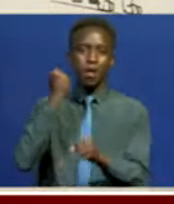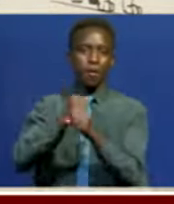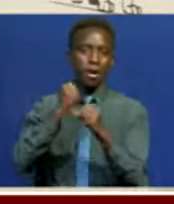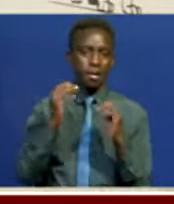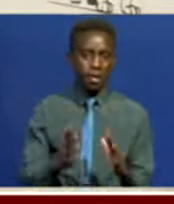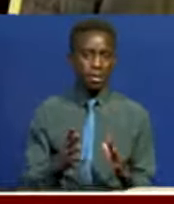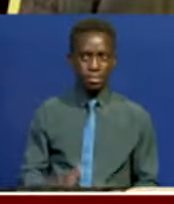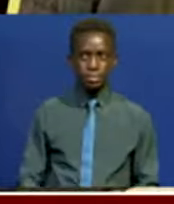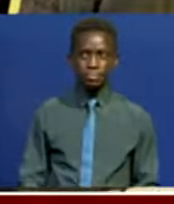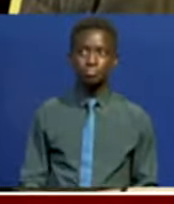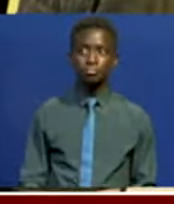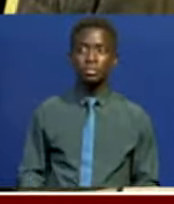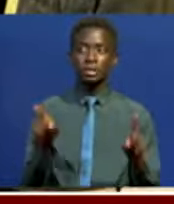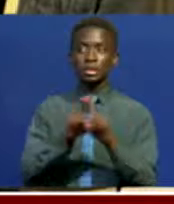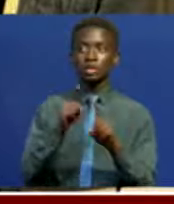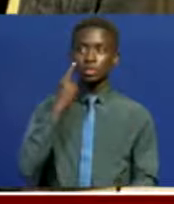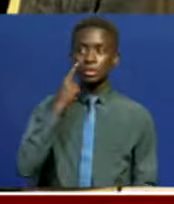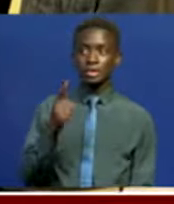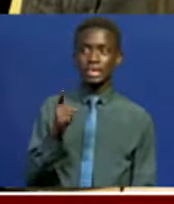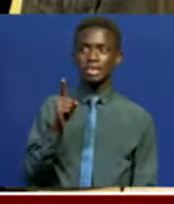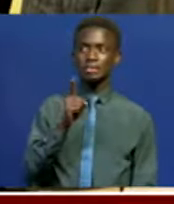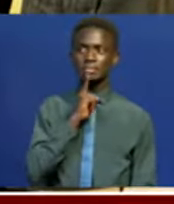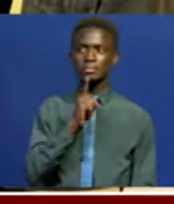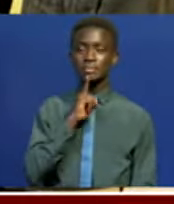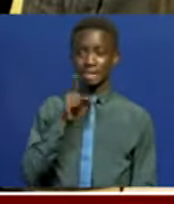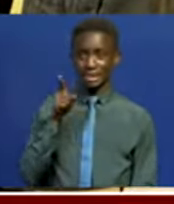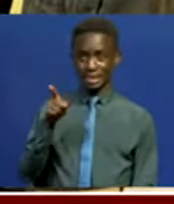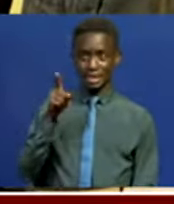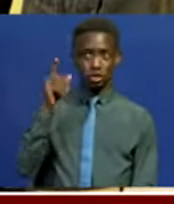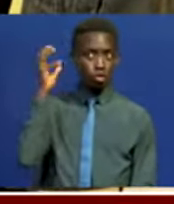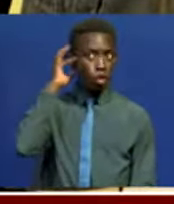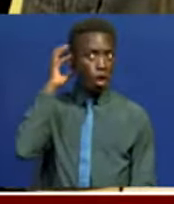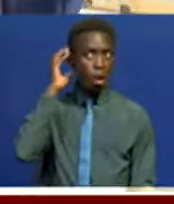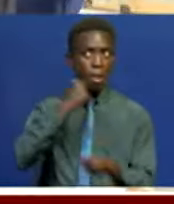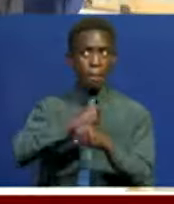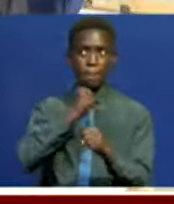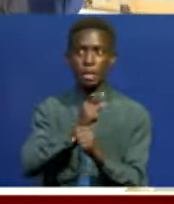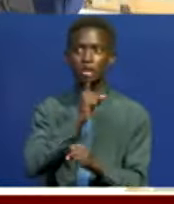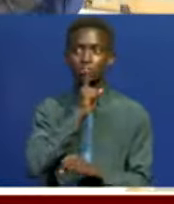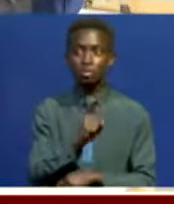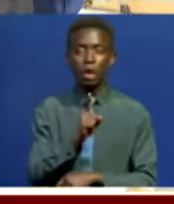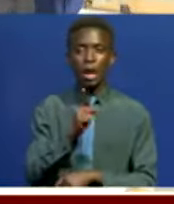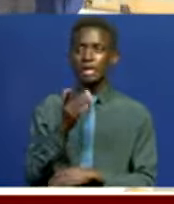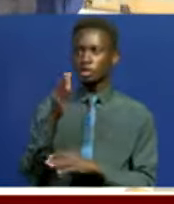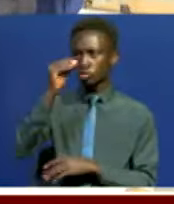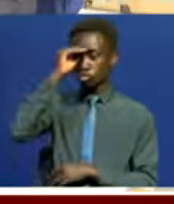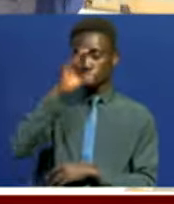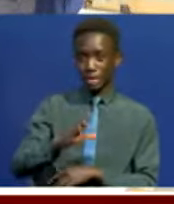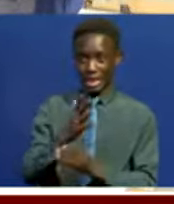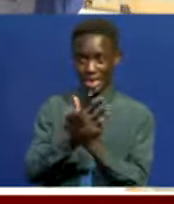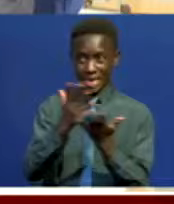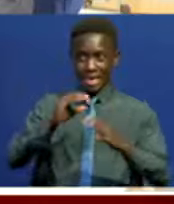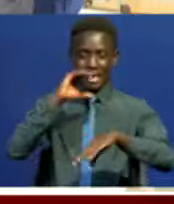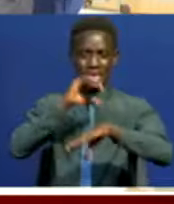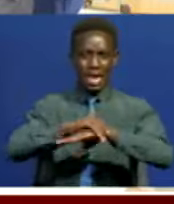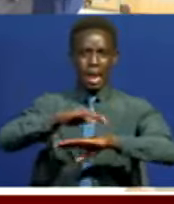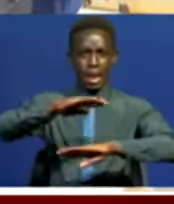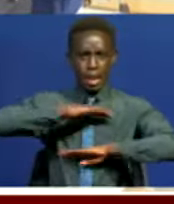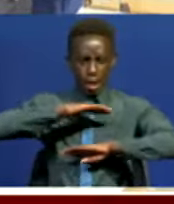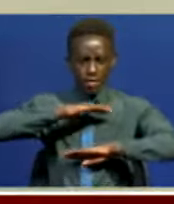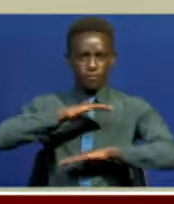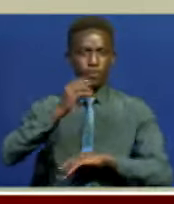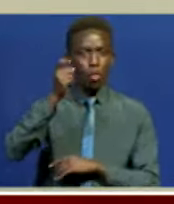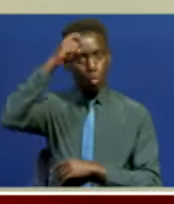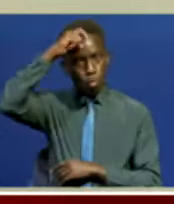Chemobo inawekeza katika mifumo ya kuhakikisha wanafunzi wenye mahitaji maalum wanapokea ujuzi wa kutosha kuhusiana na